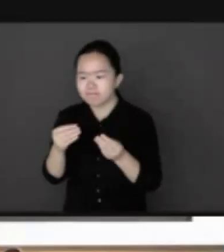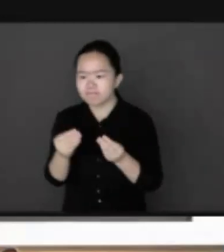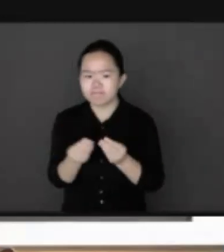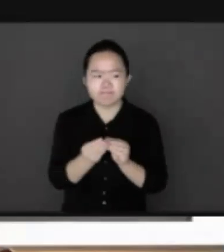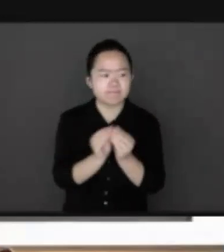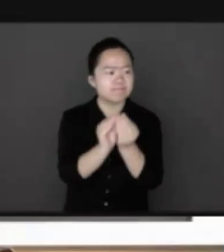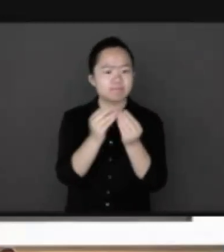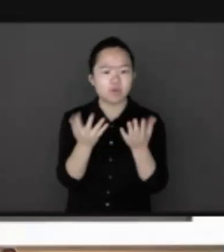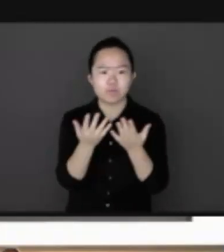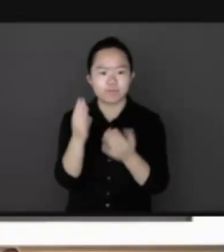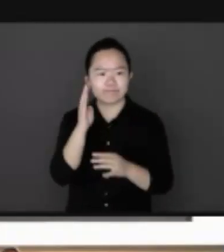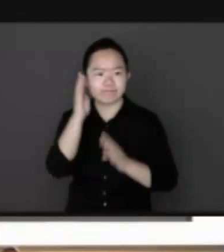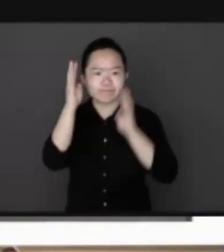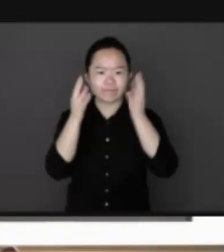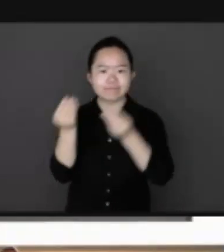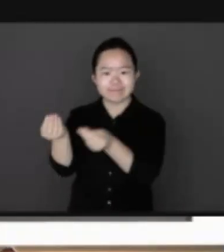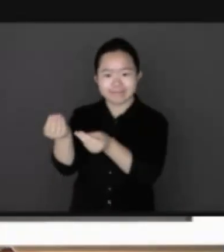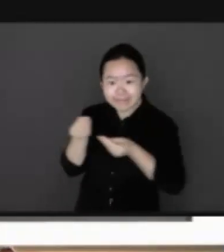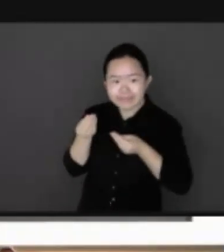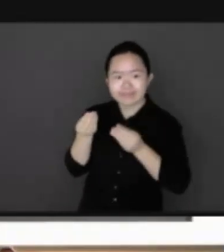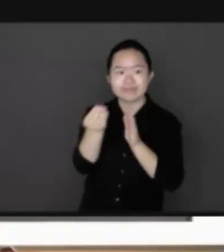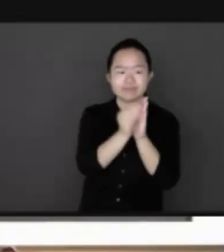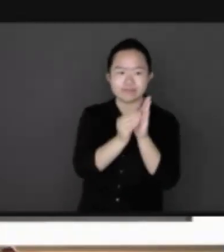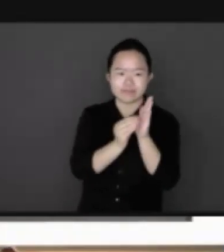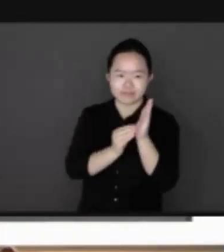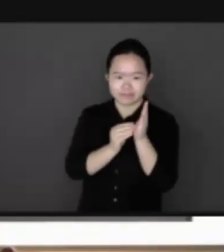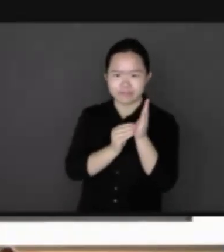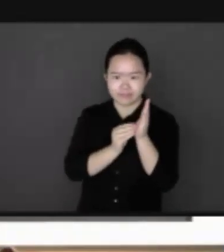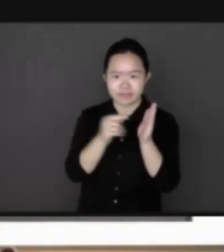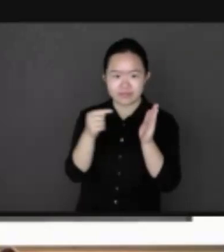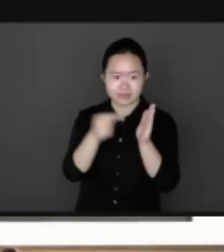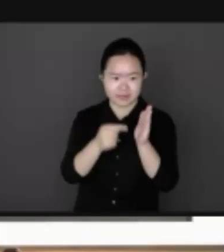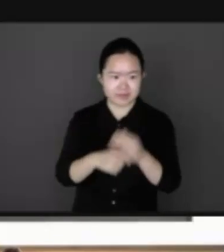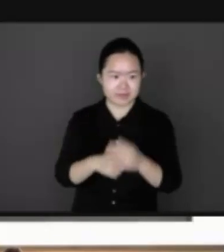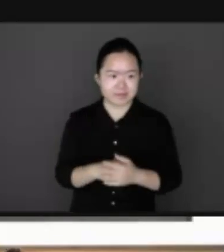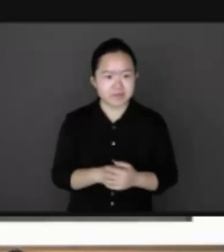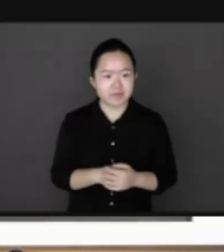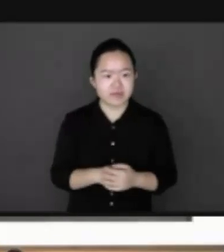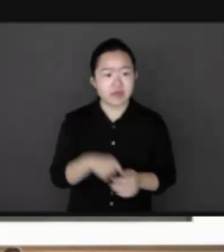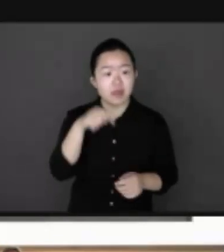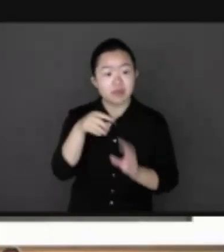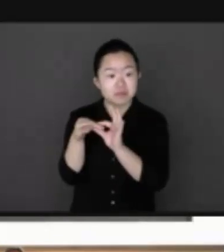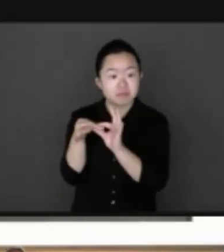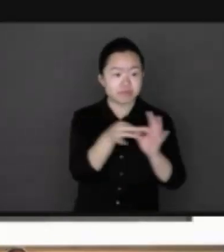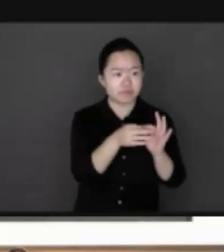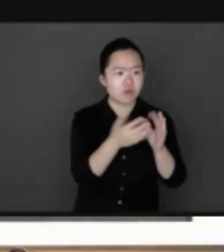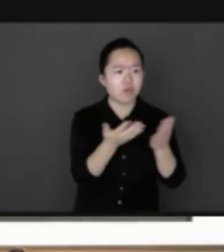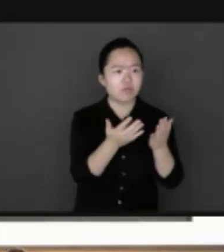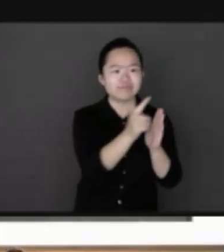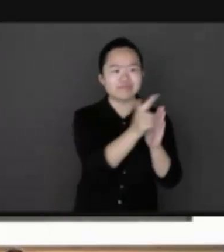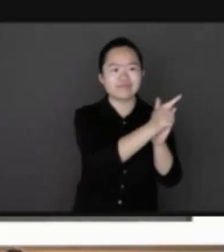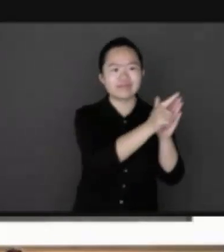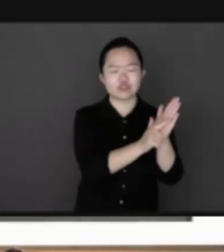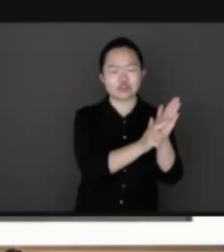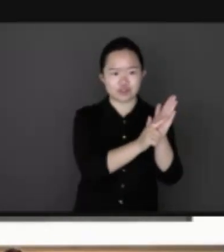different countries. And this is really contrary to the idea of the legislature of harmonization, as we heard June